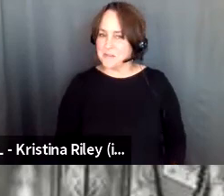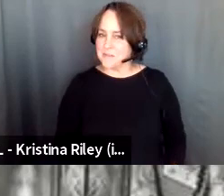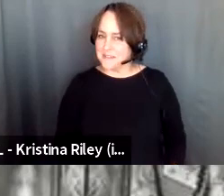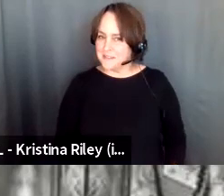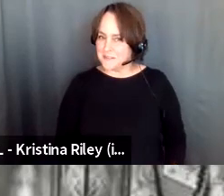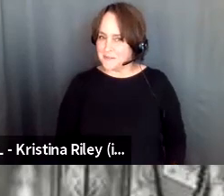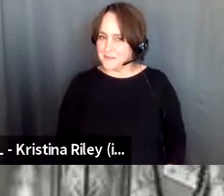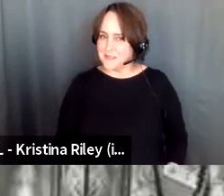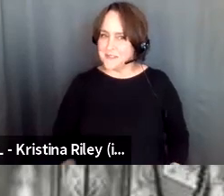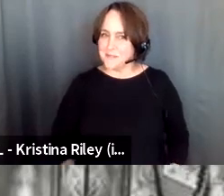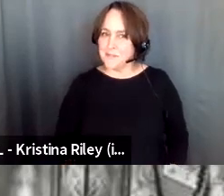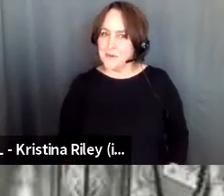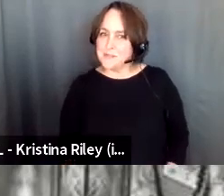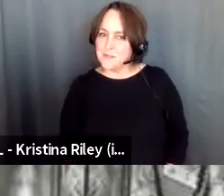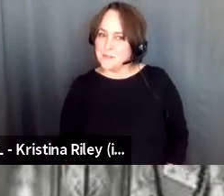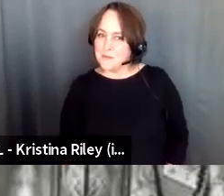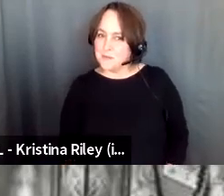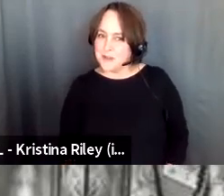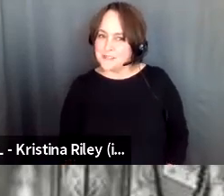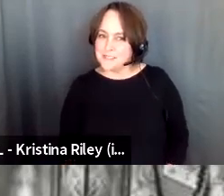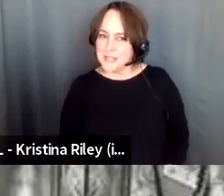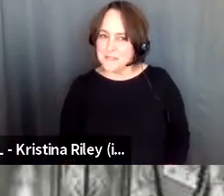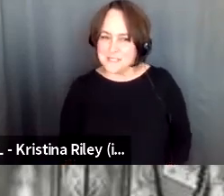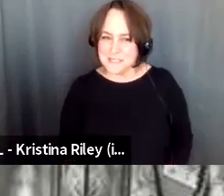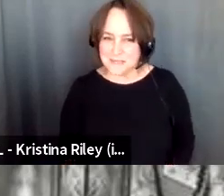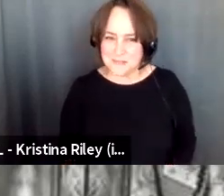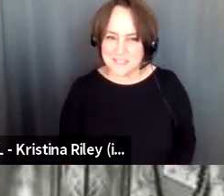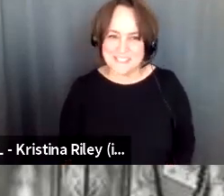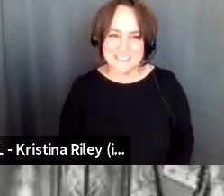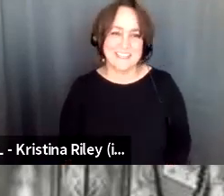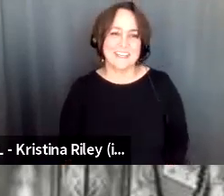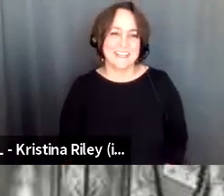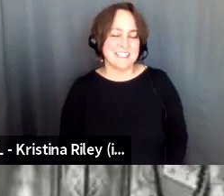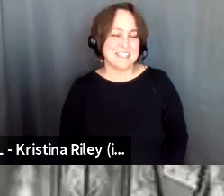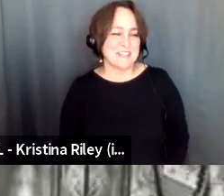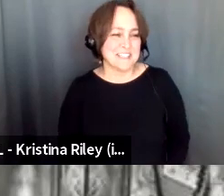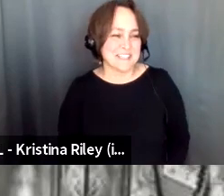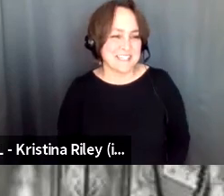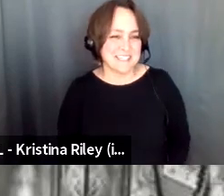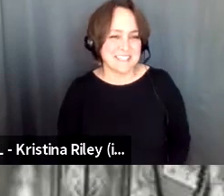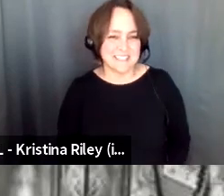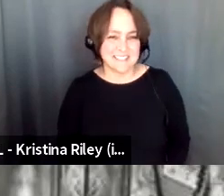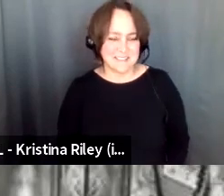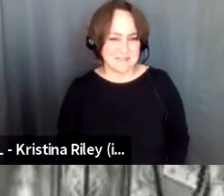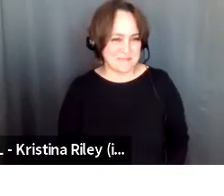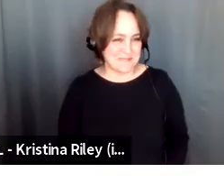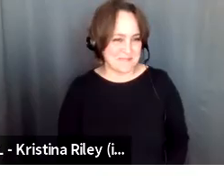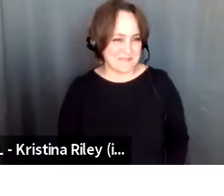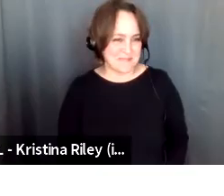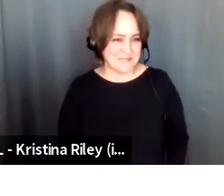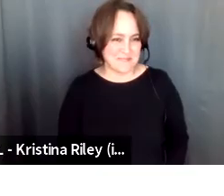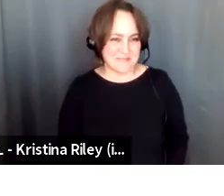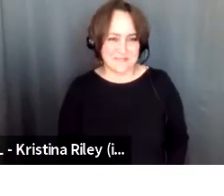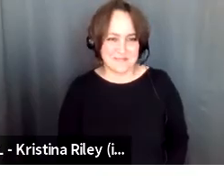I commend you that most of you were prepared to dive into DeafSpace. Let's show the next slide.